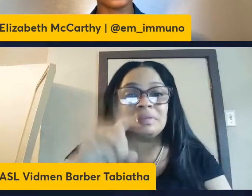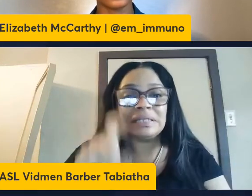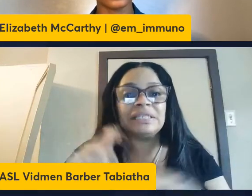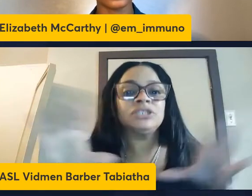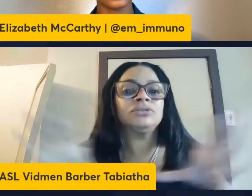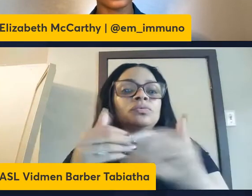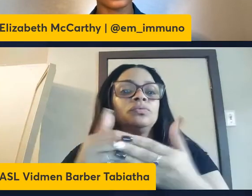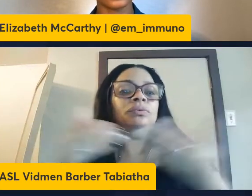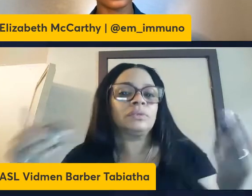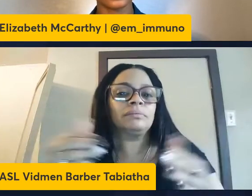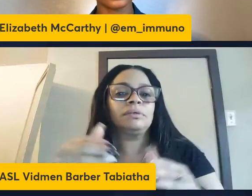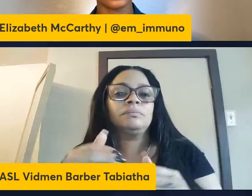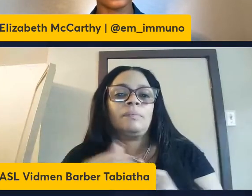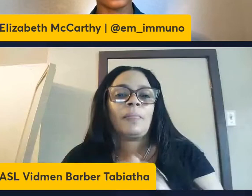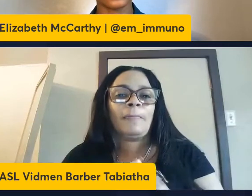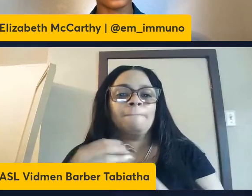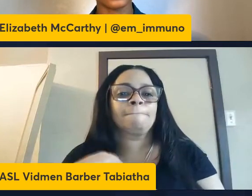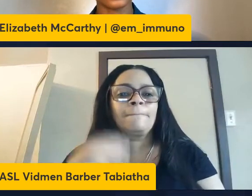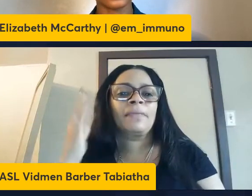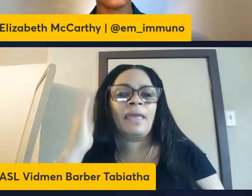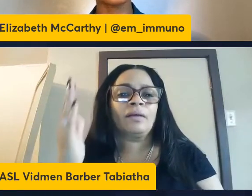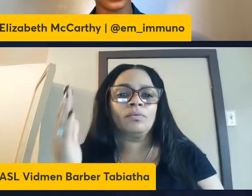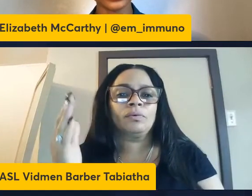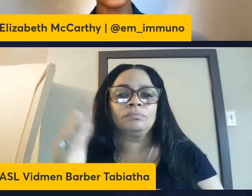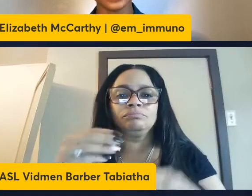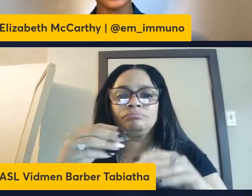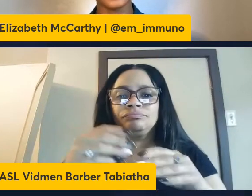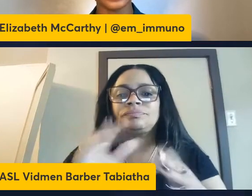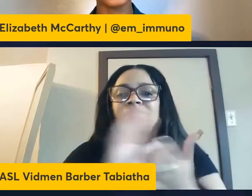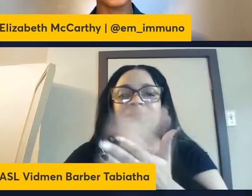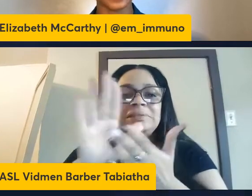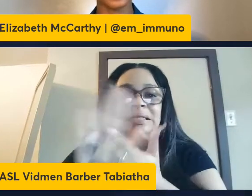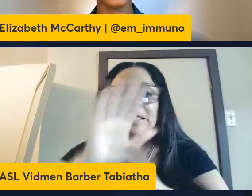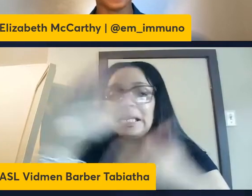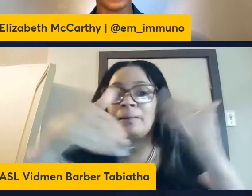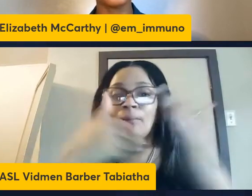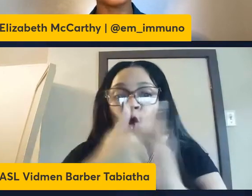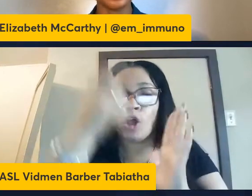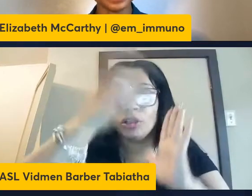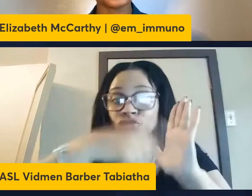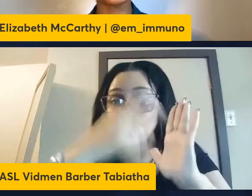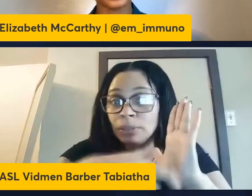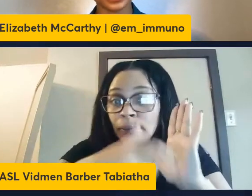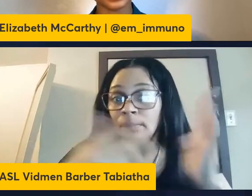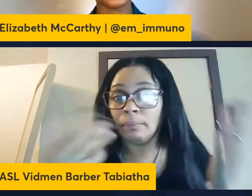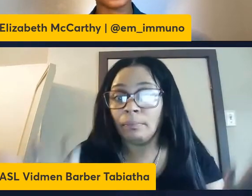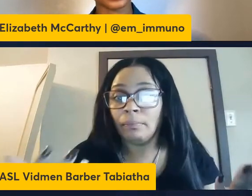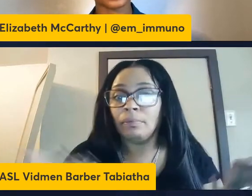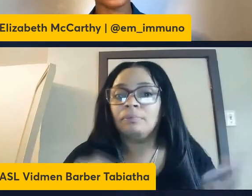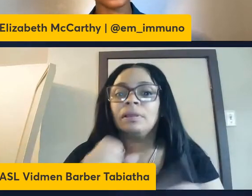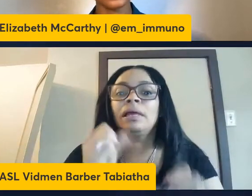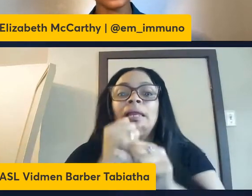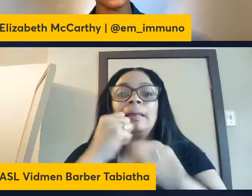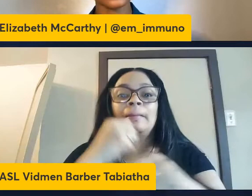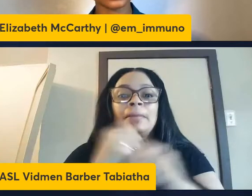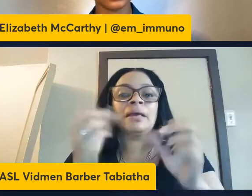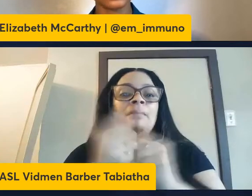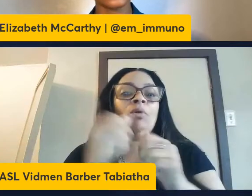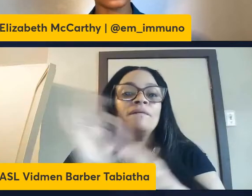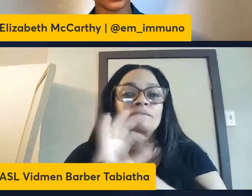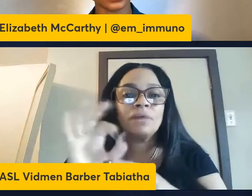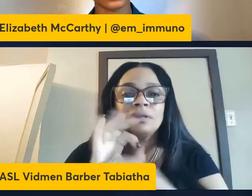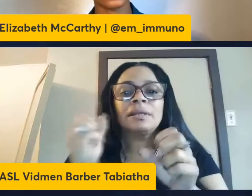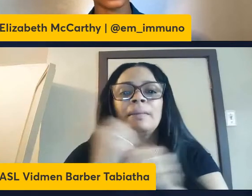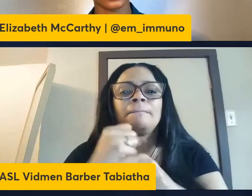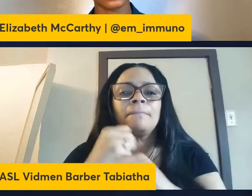something or submit something somewhere. You go, I'm going to optimize this and clean up all of the script I've written and make it a function, or make